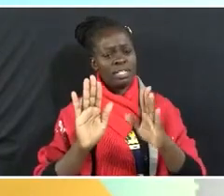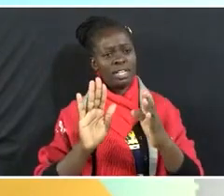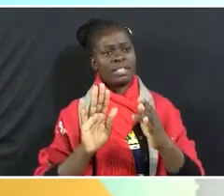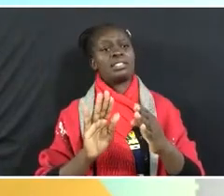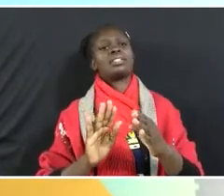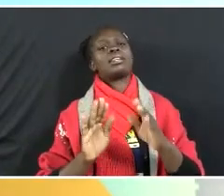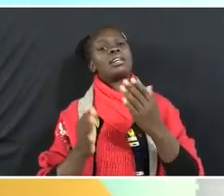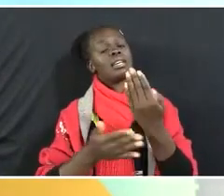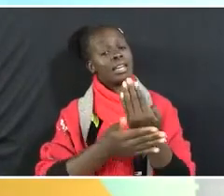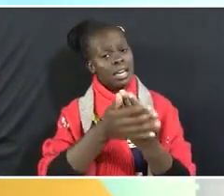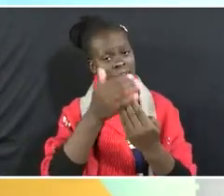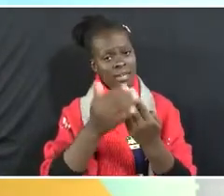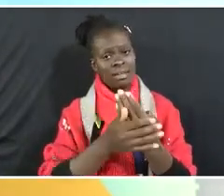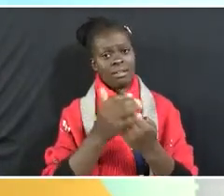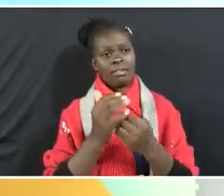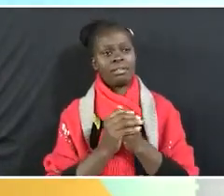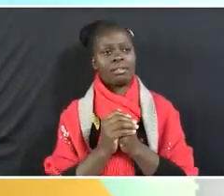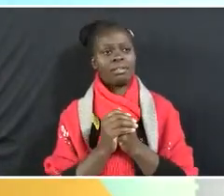Deal with them carefully.